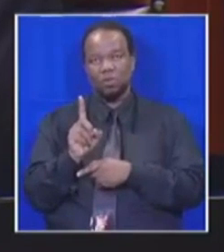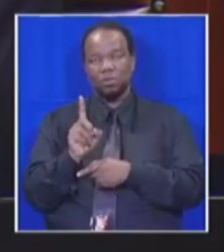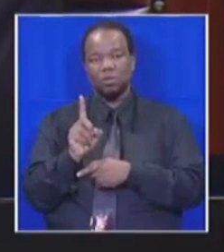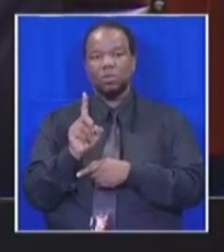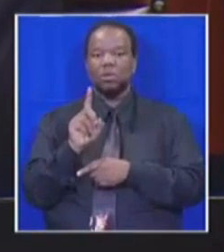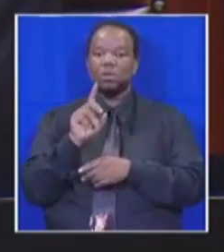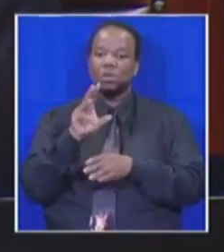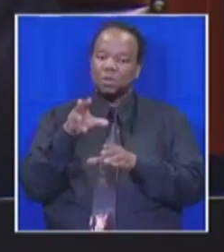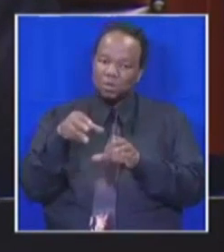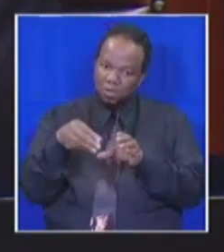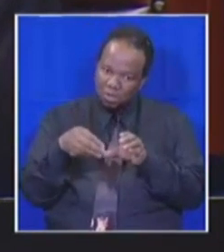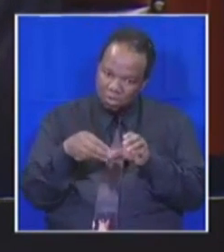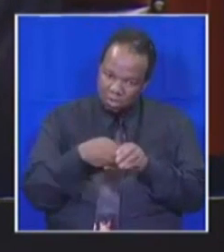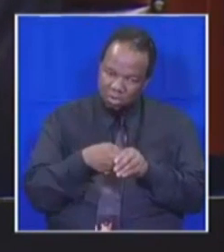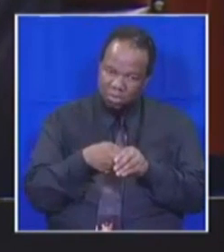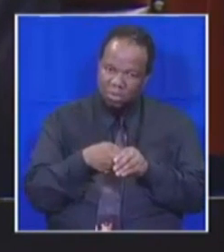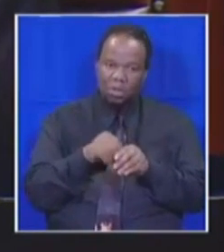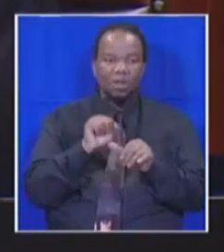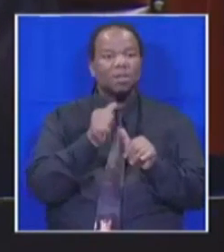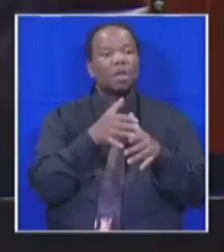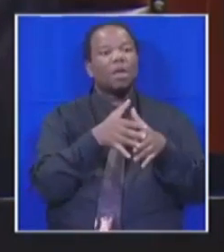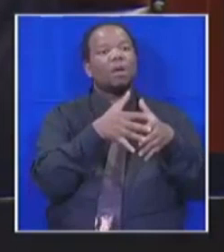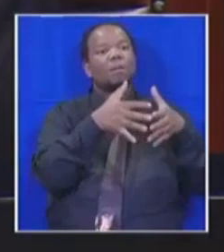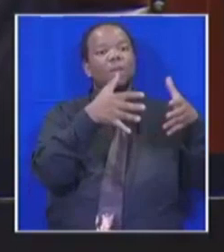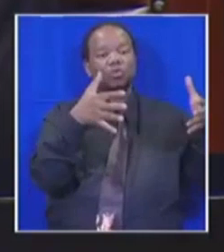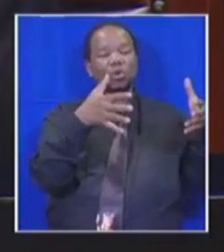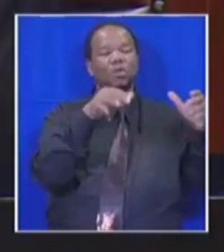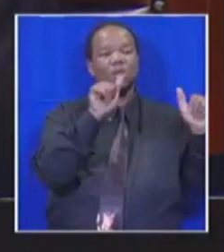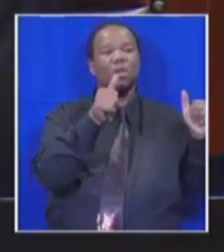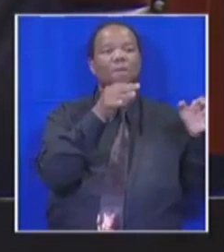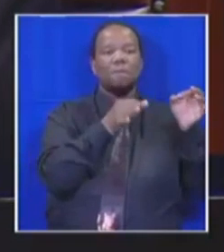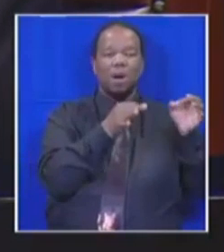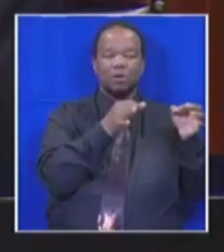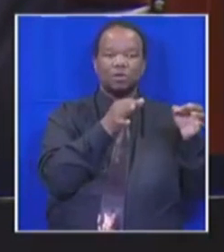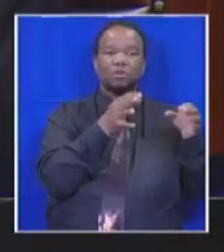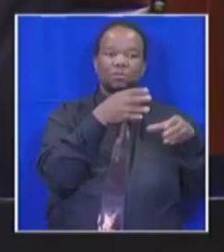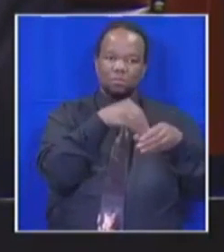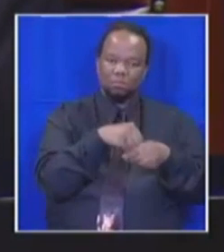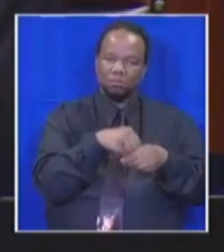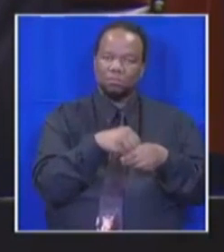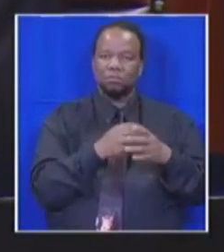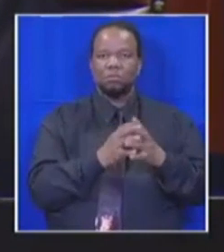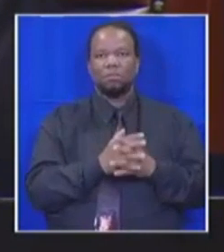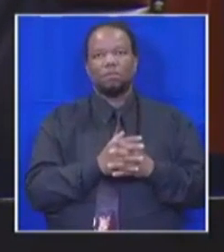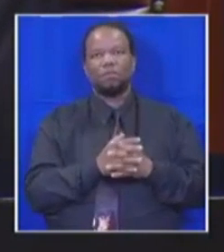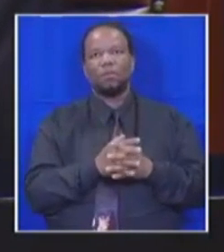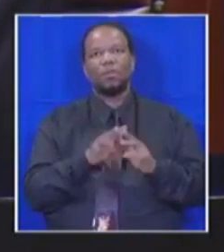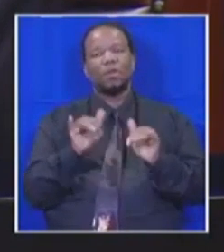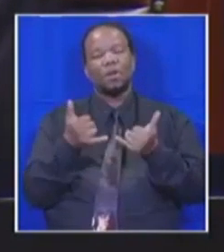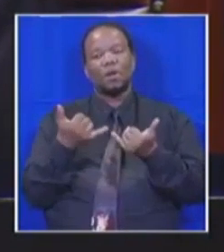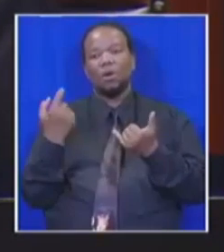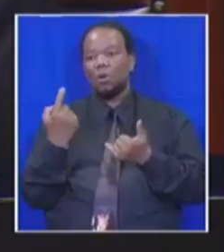including the majority party and the largest party. So only 2